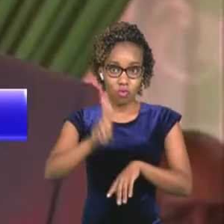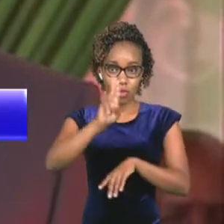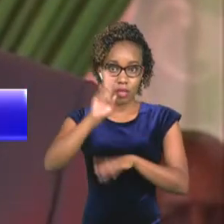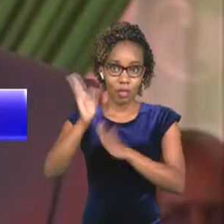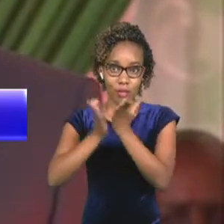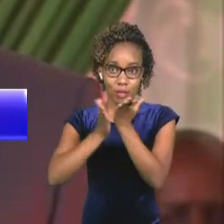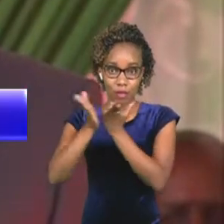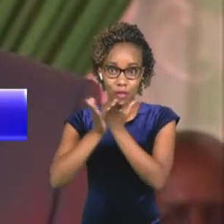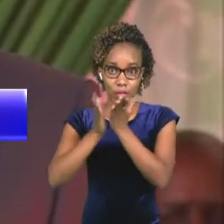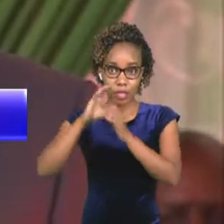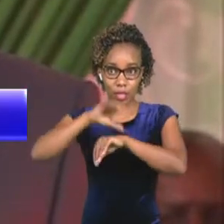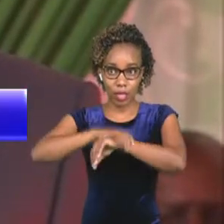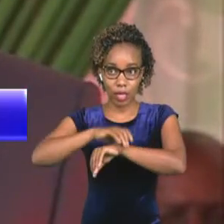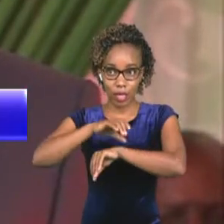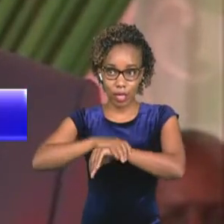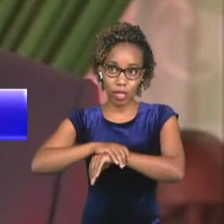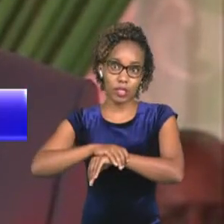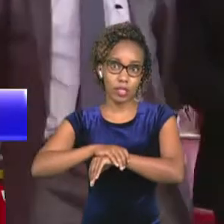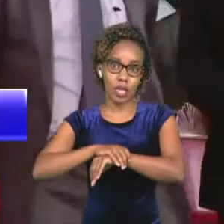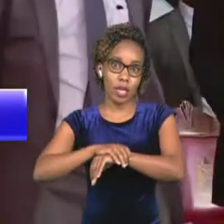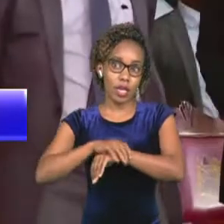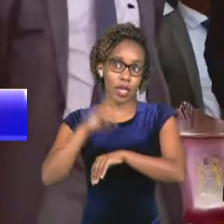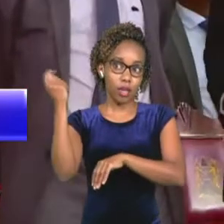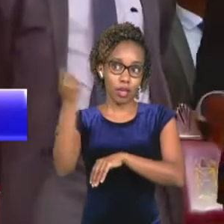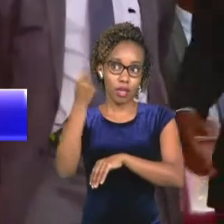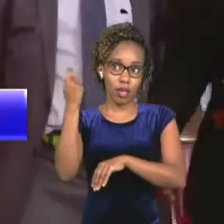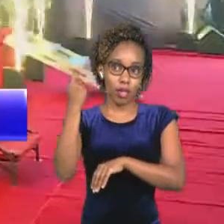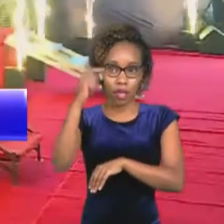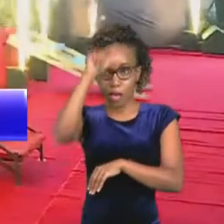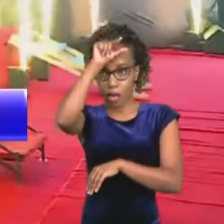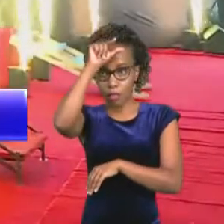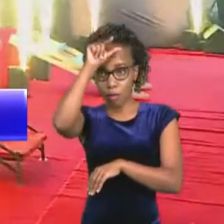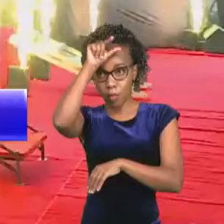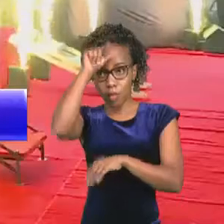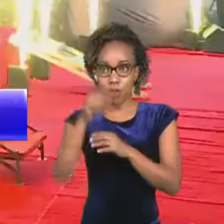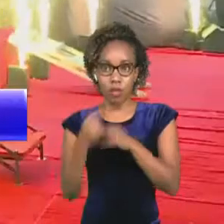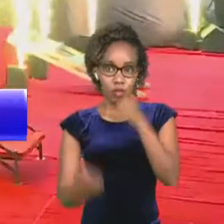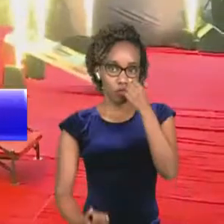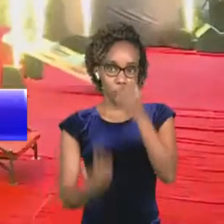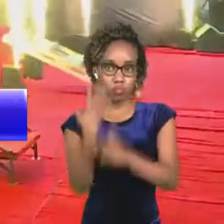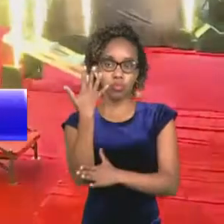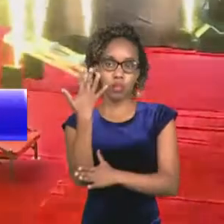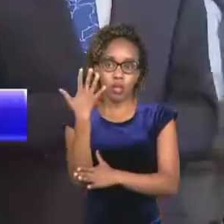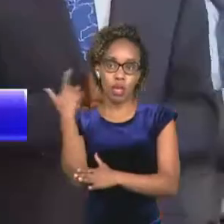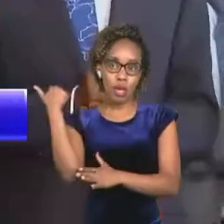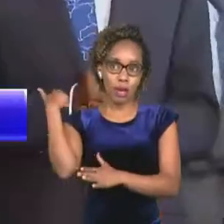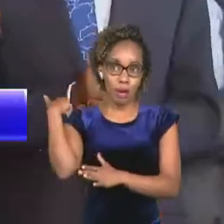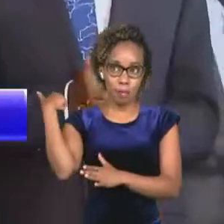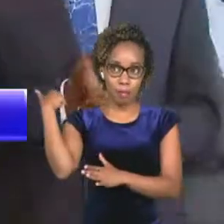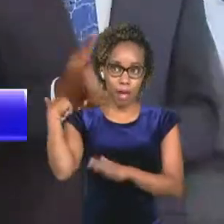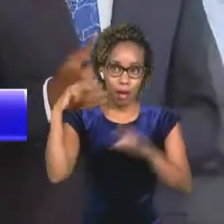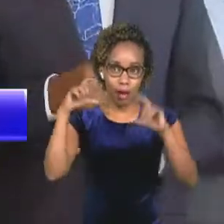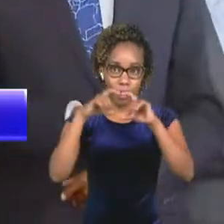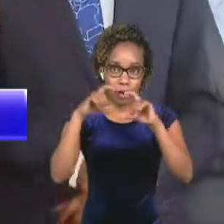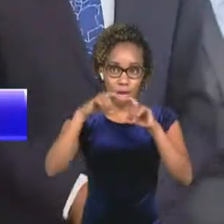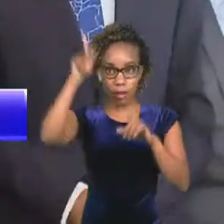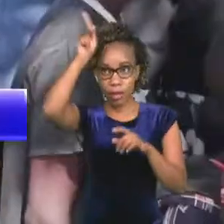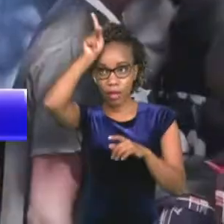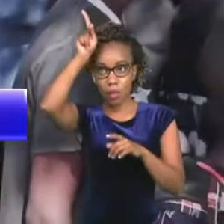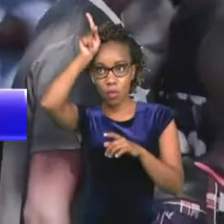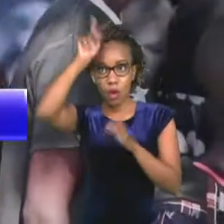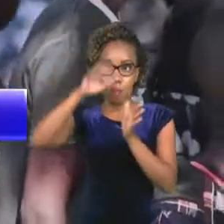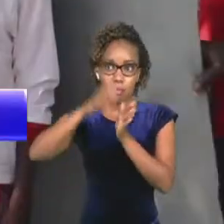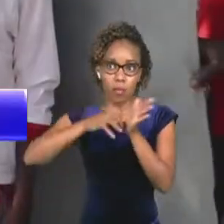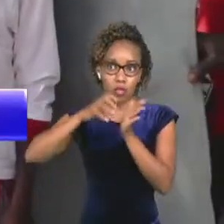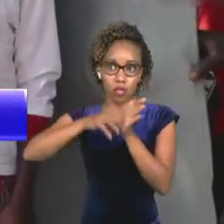services wherever you go in the country. The government launches the distribution of Huduma Namba cards in Kiambu and Machakos counties